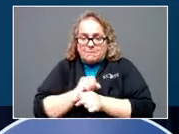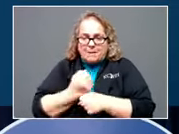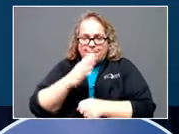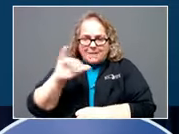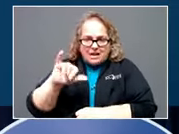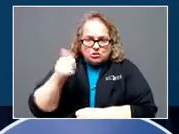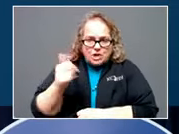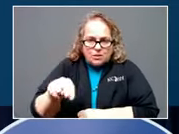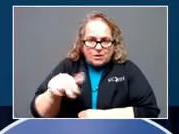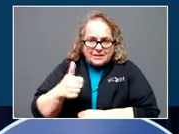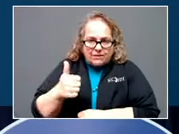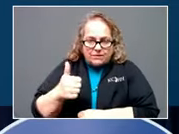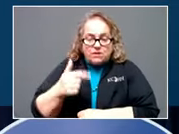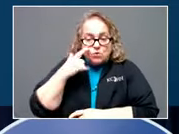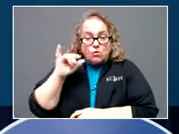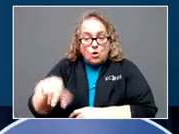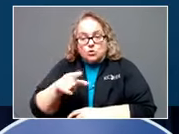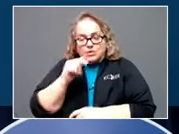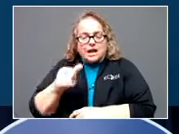can call the regular DCBS number,